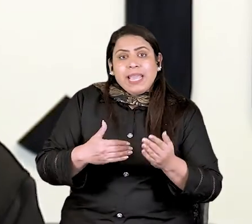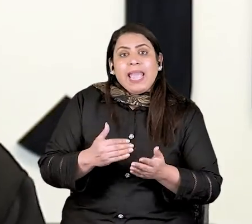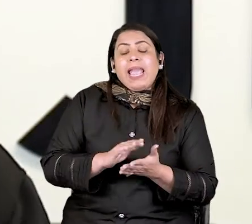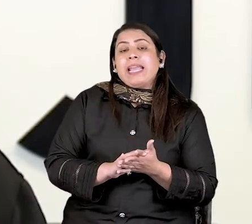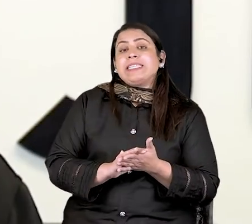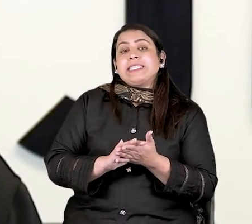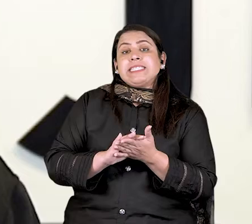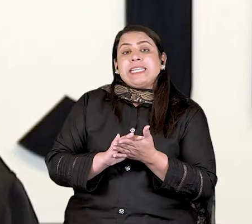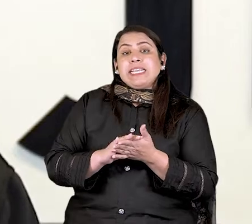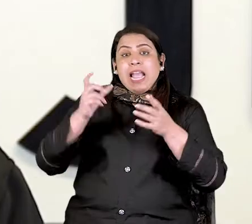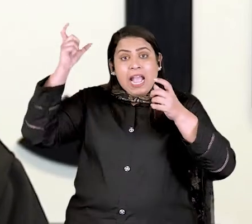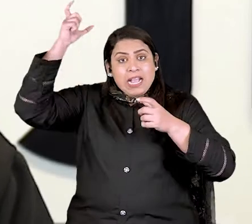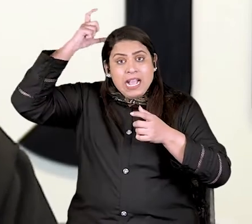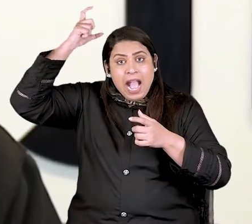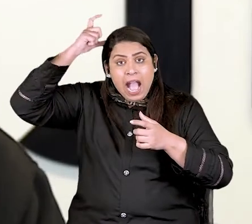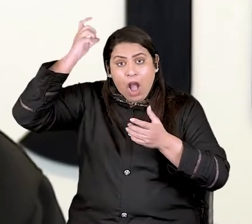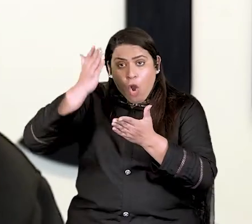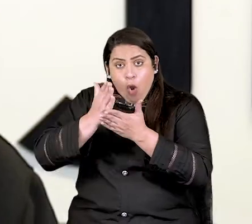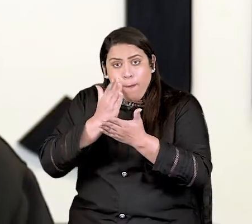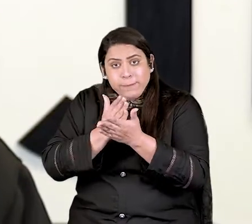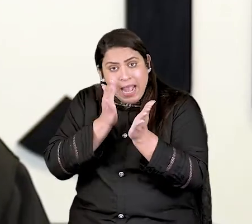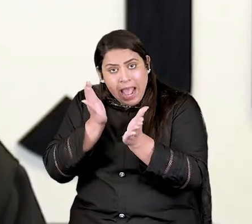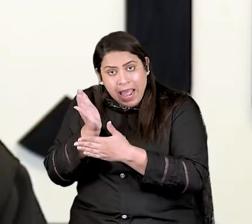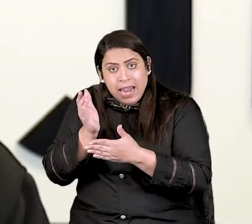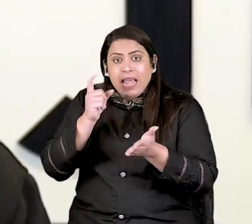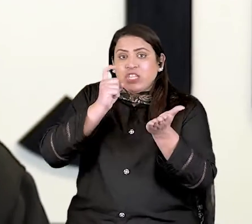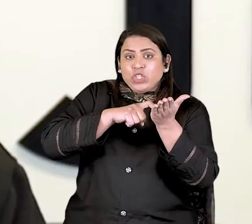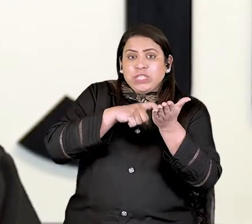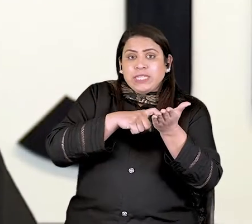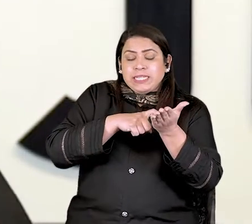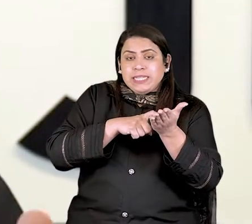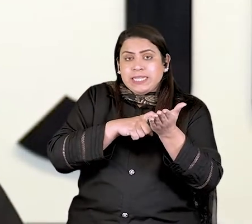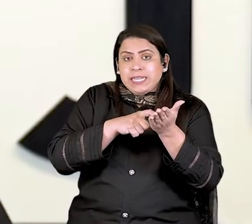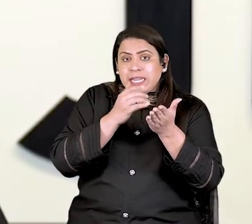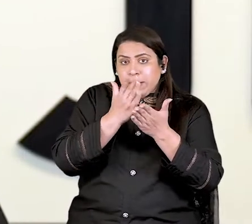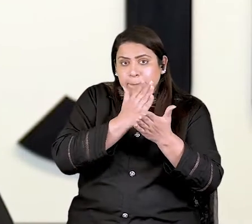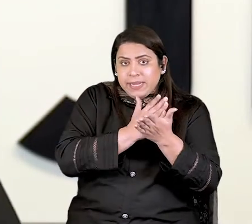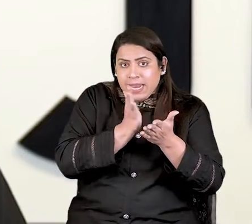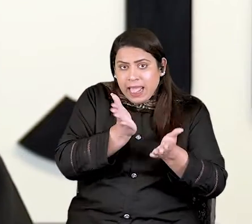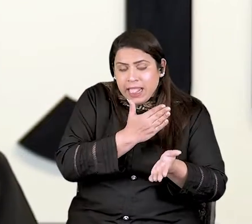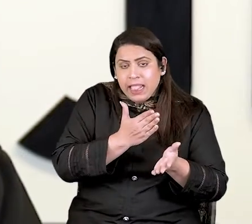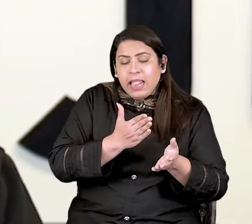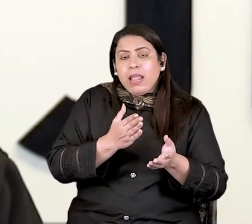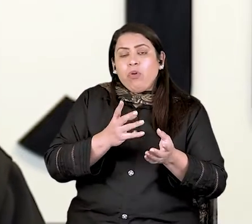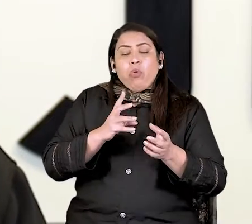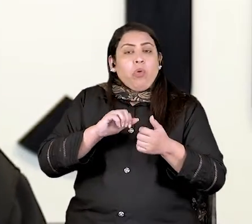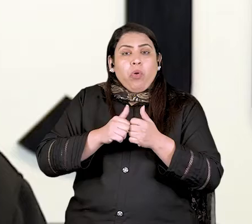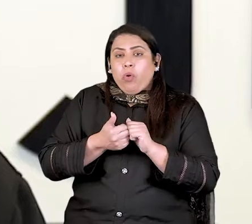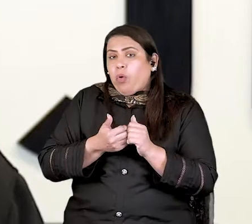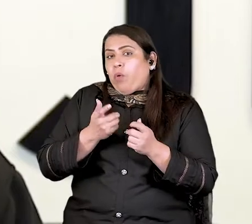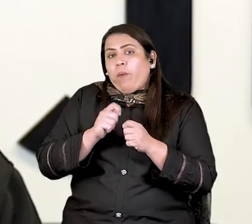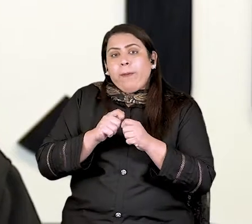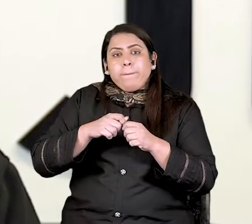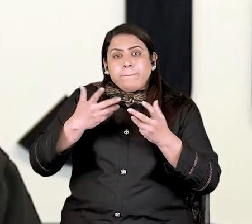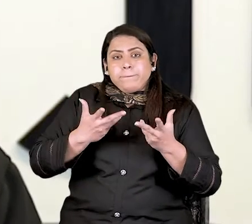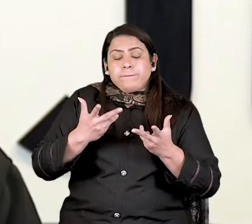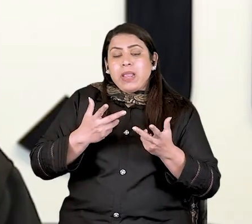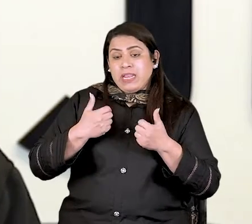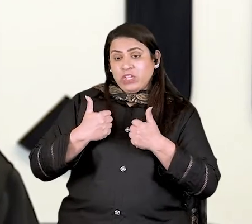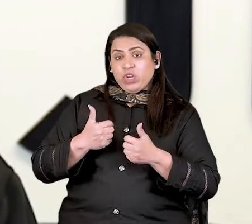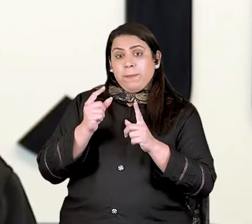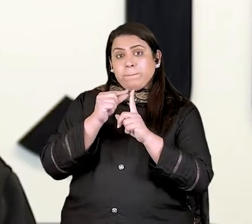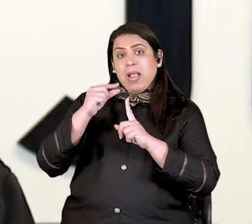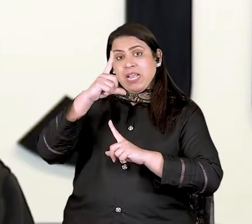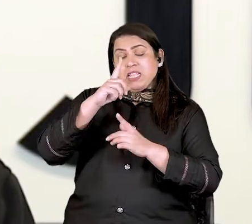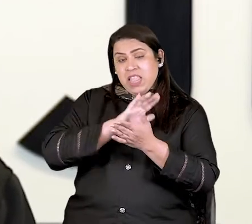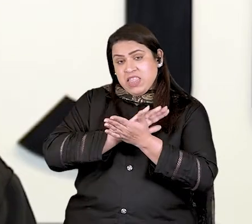farm. Jawad is as crazy as I am. He went to the farm, he looked at the cows, he understood what is the best combination